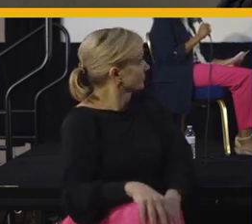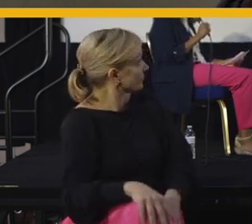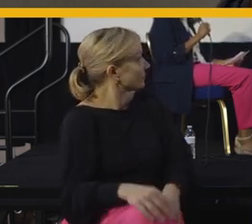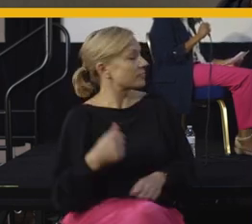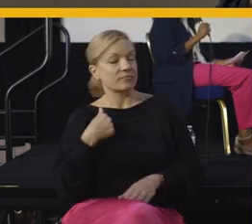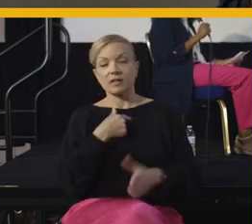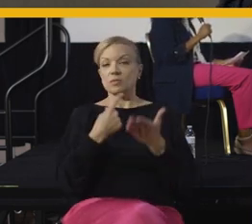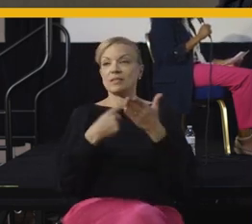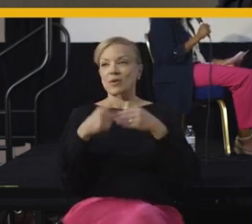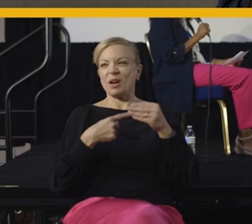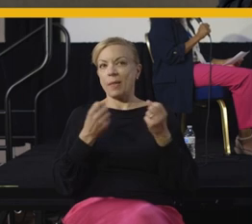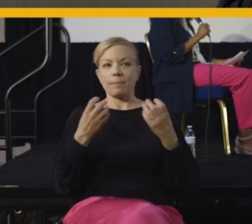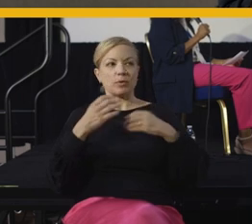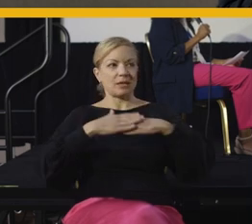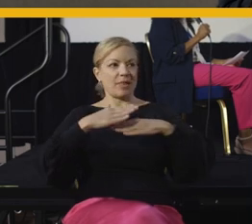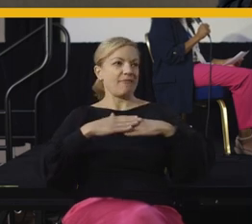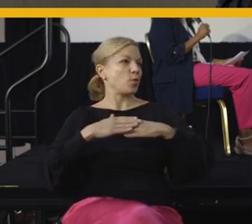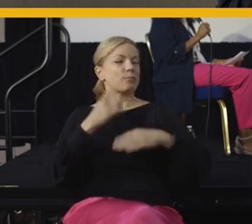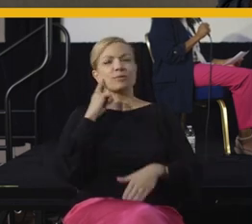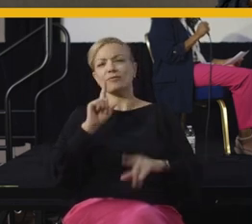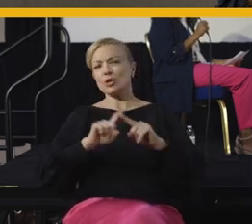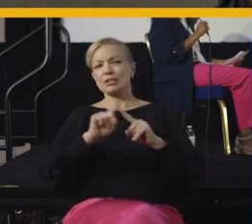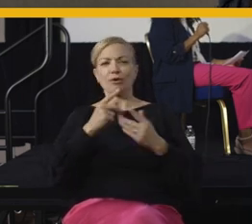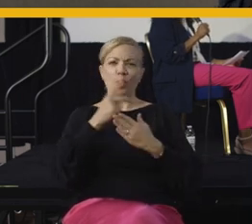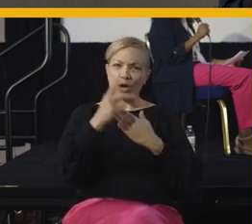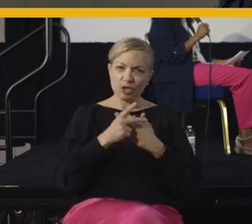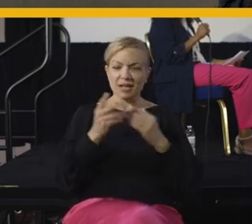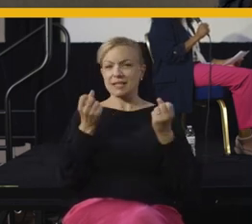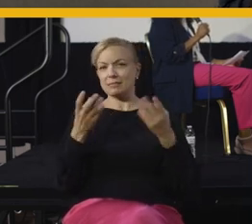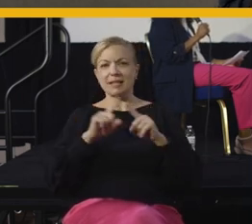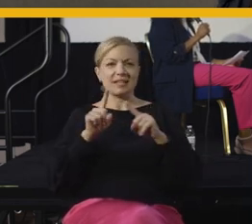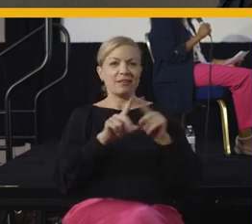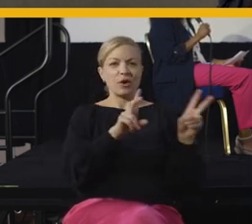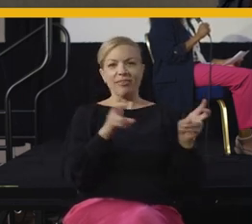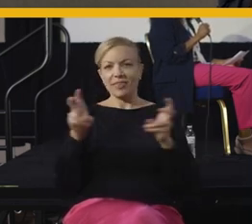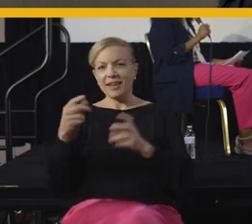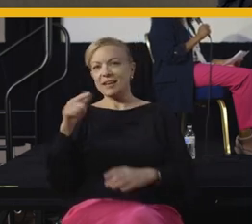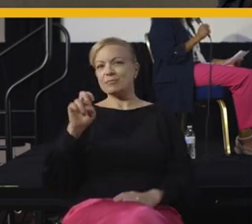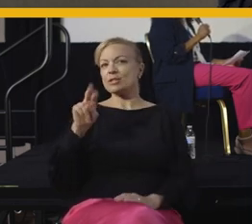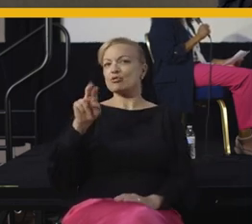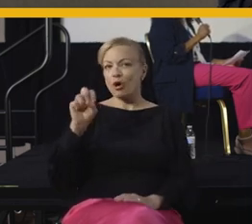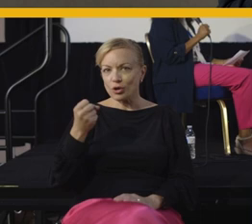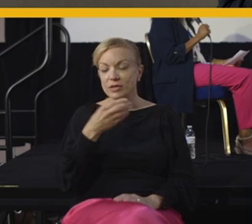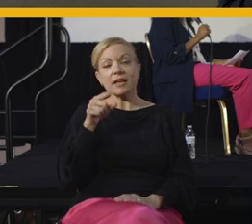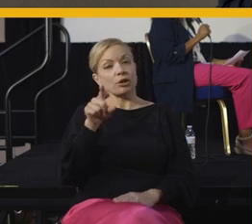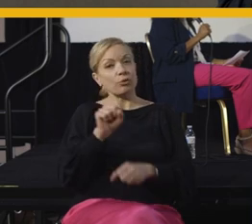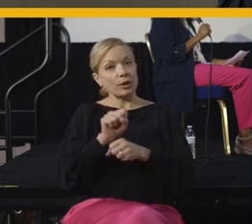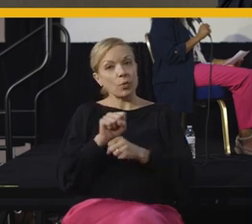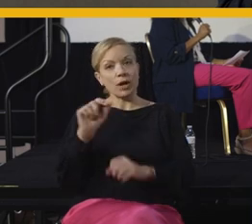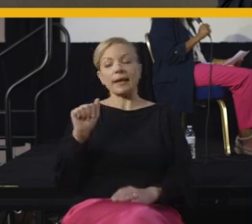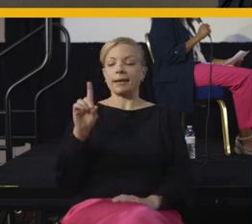every single day for so many different projects, and that's across many genres and themes. And you have been working,